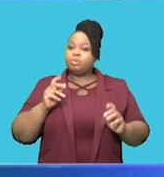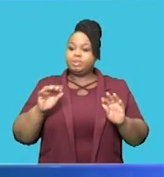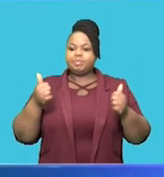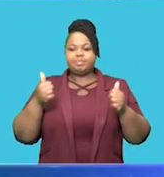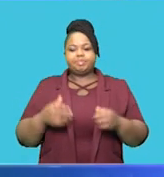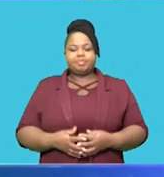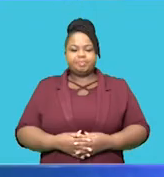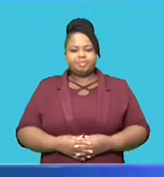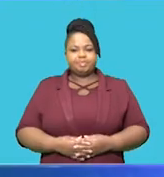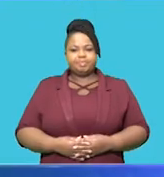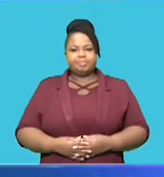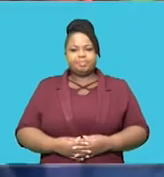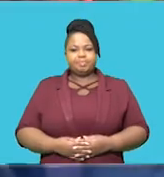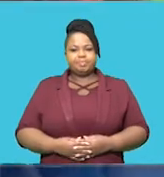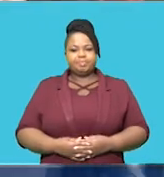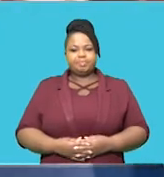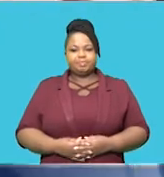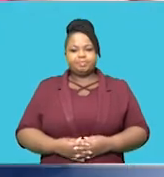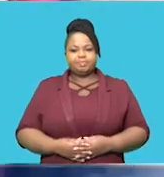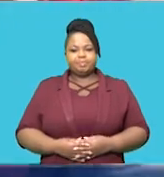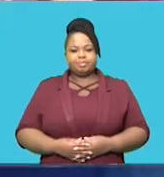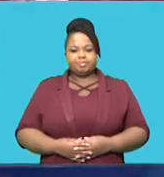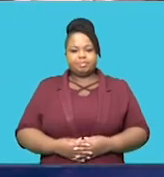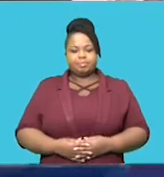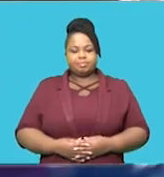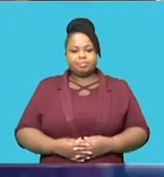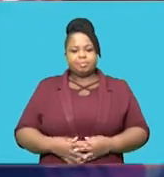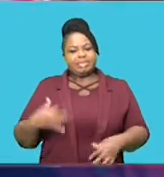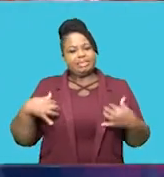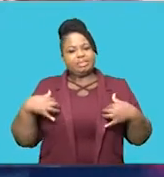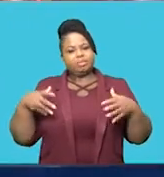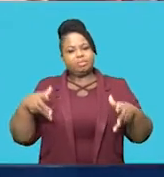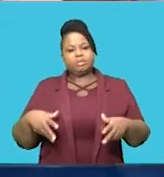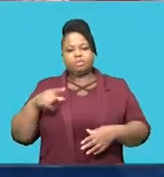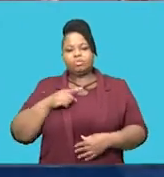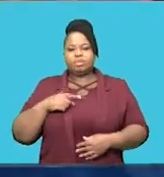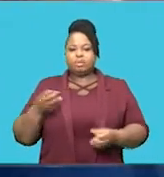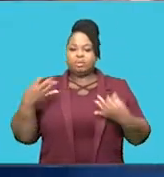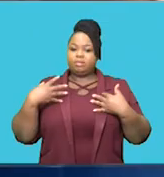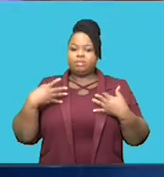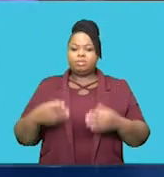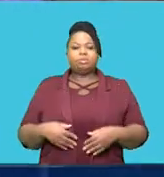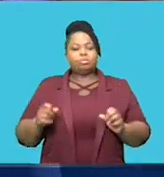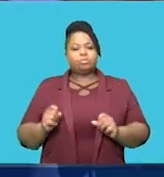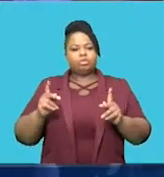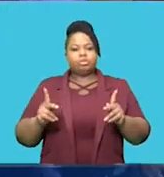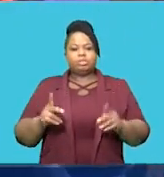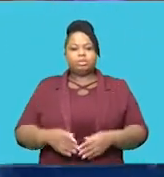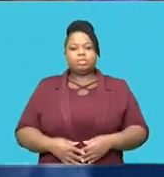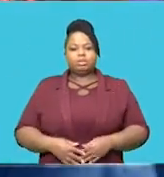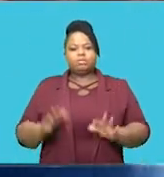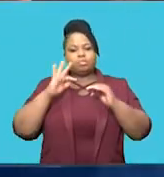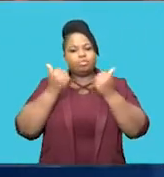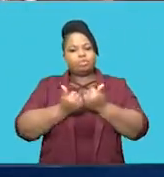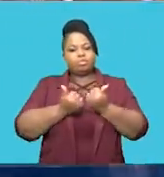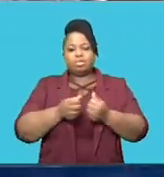lizoguqula izimpilo. I've been really excited to be here because we were just like awarded with a lot of job opportunities from